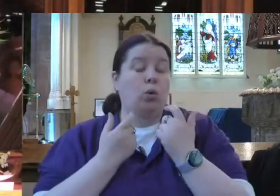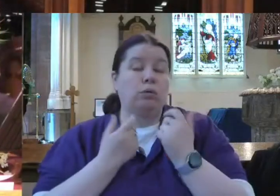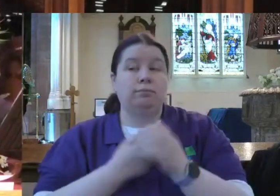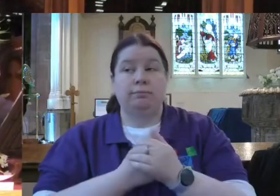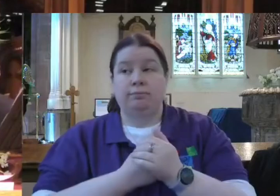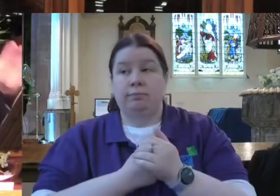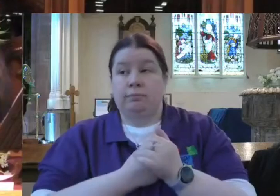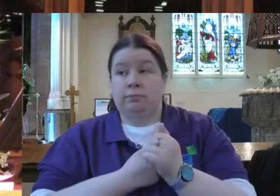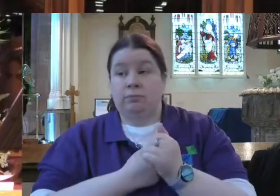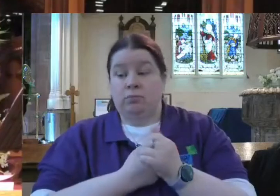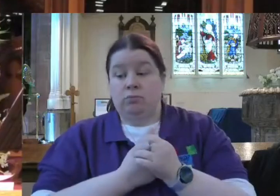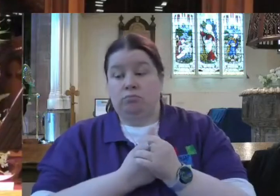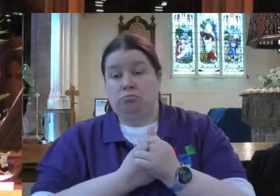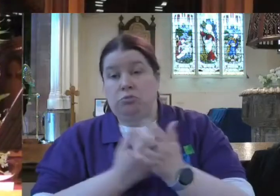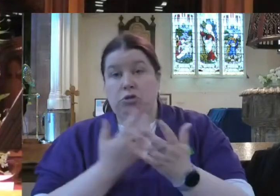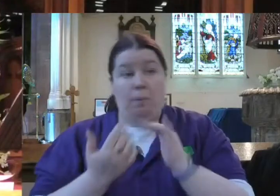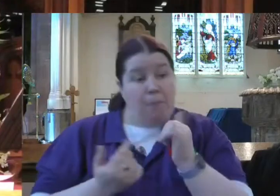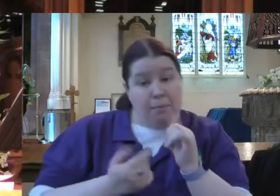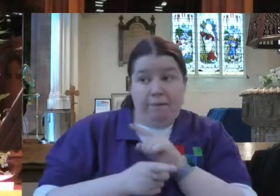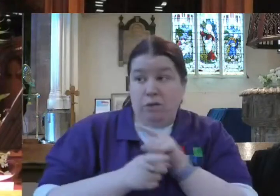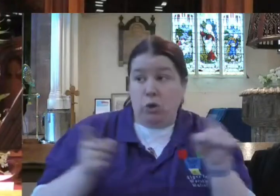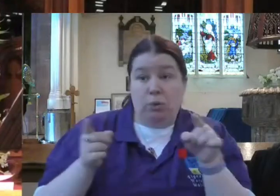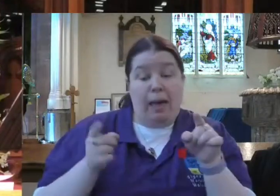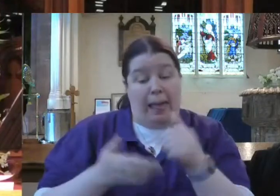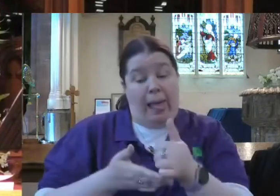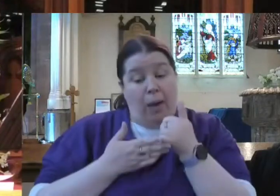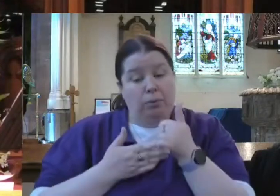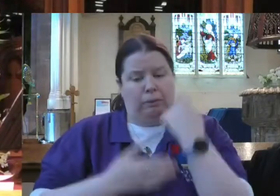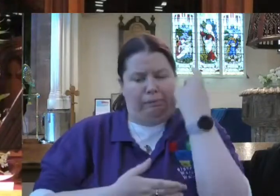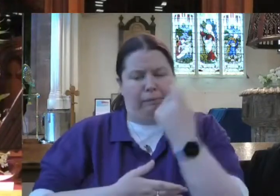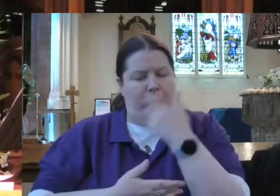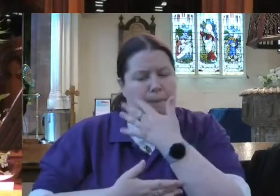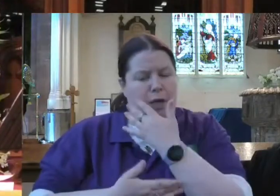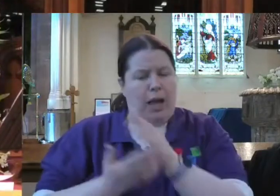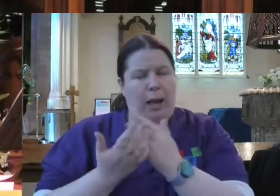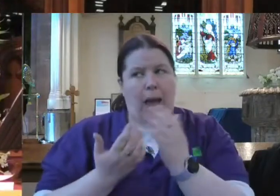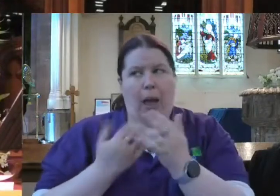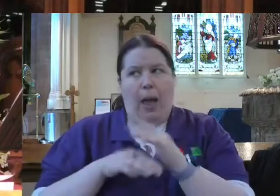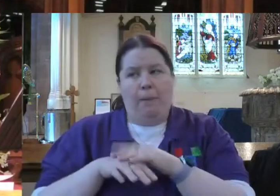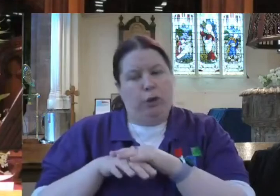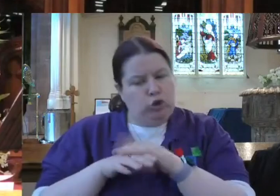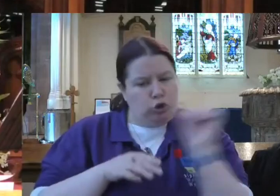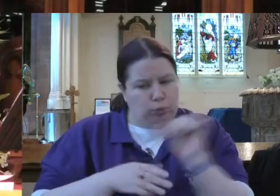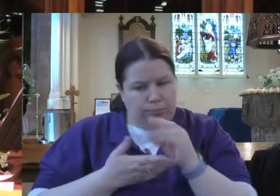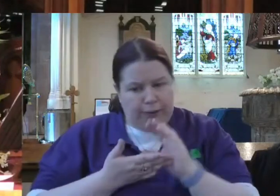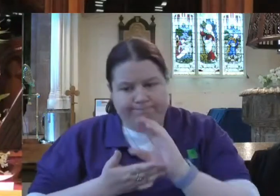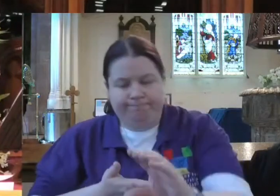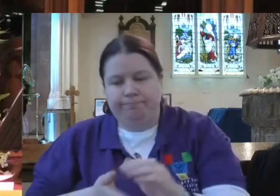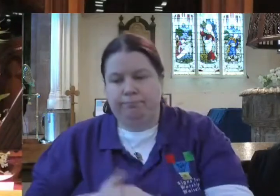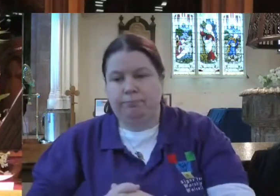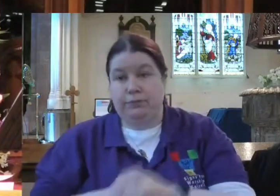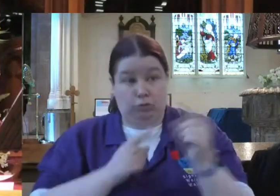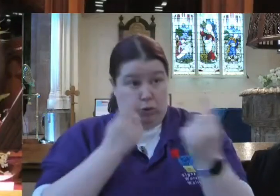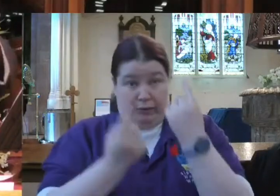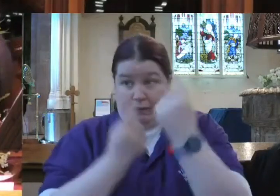kind of percentages are a helpful guideline for you to think about how much you give. But it's for you to work out, you